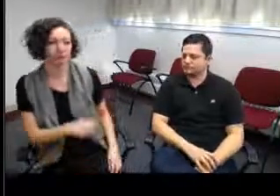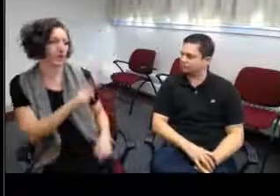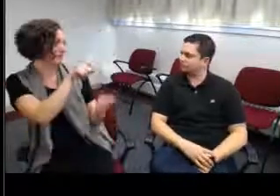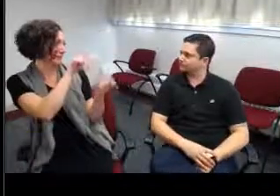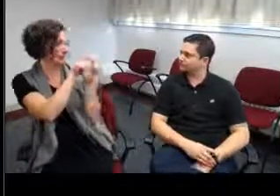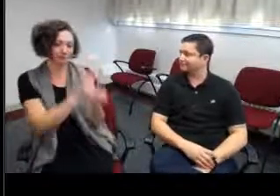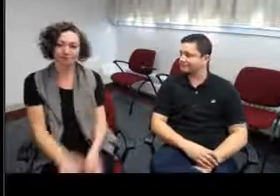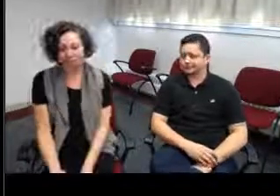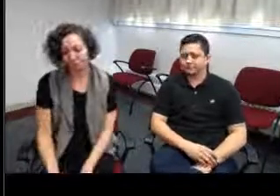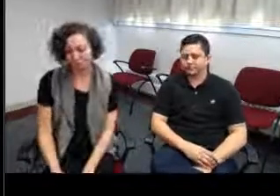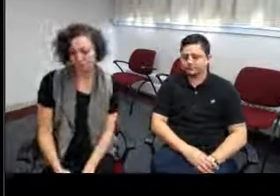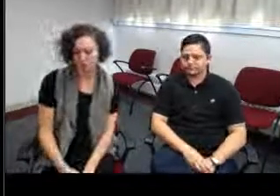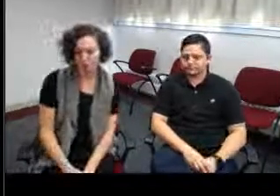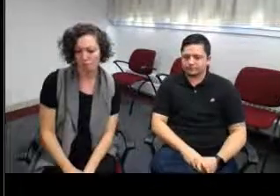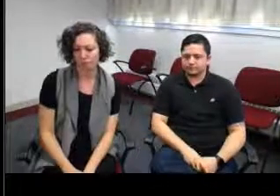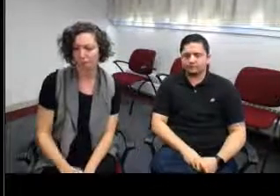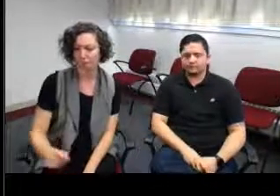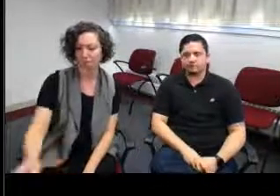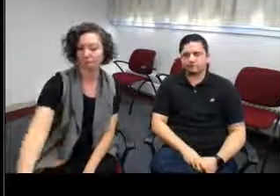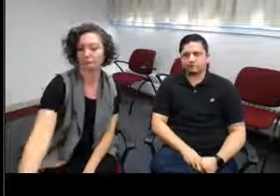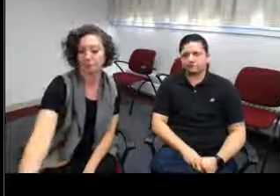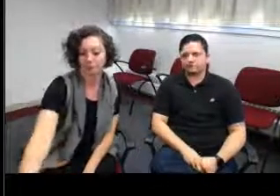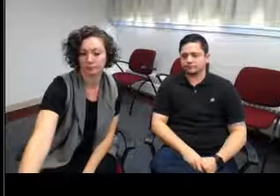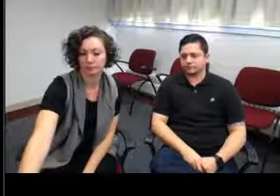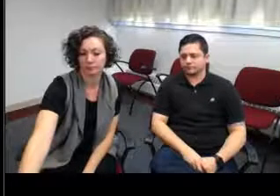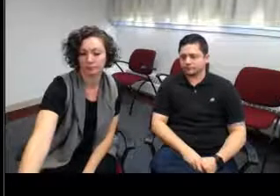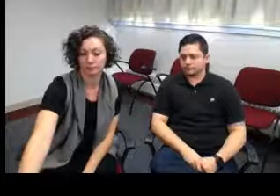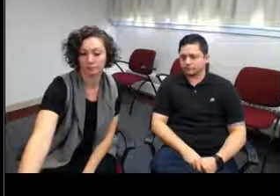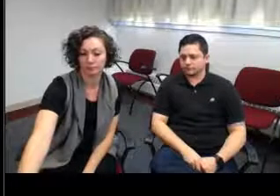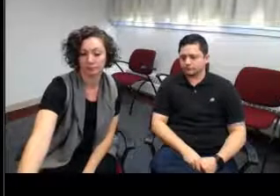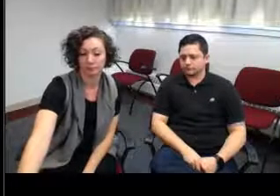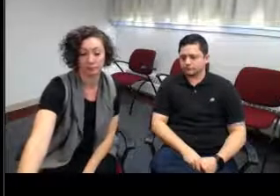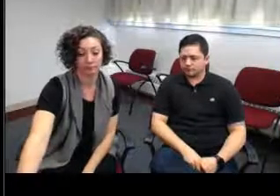oppression. Mm-hmm. That's exactly it.